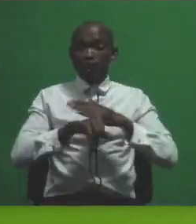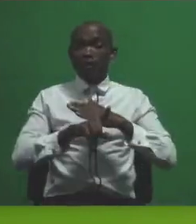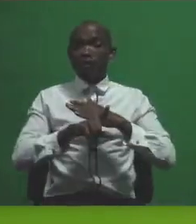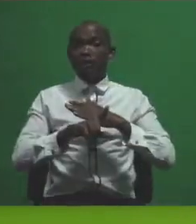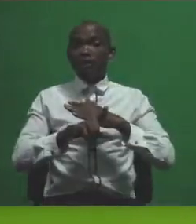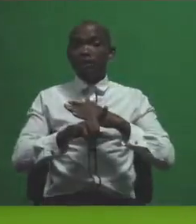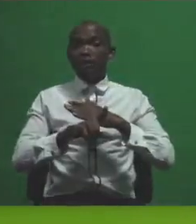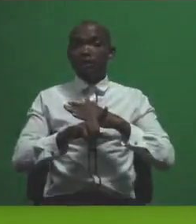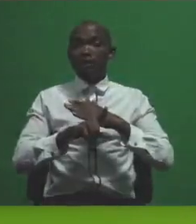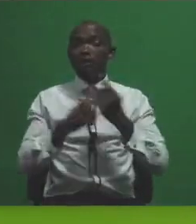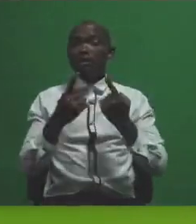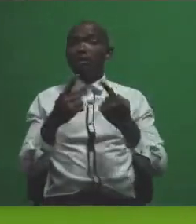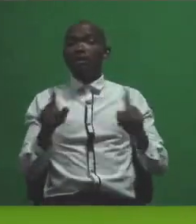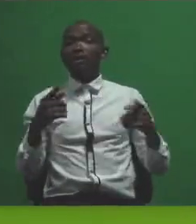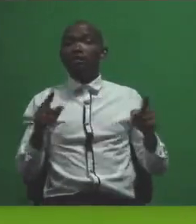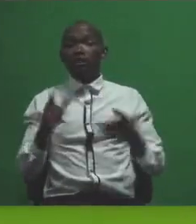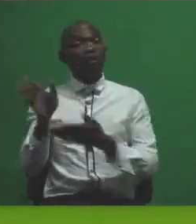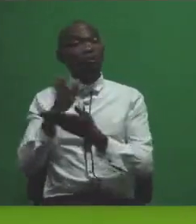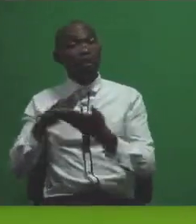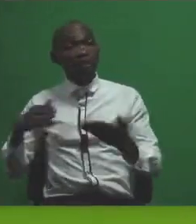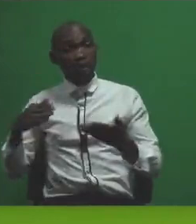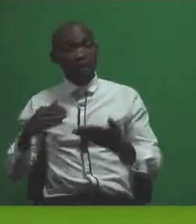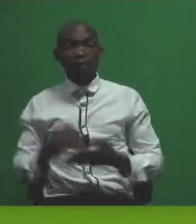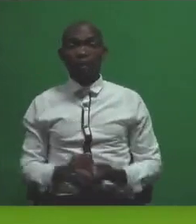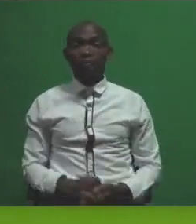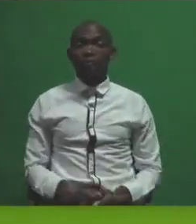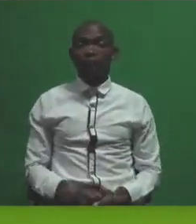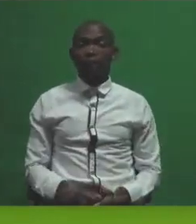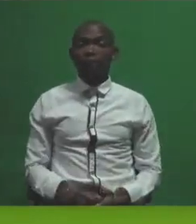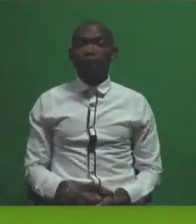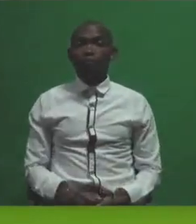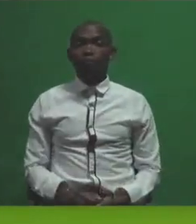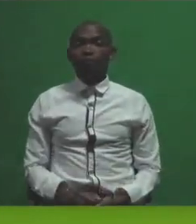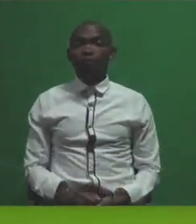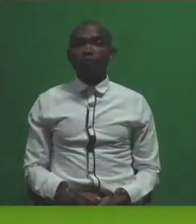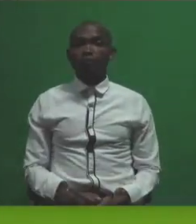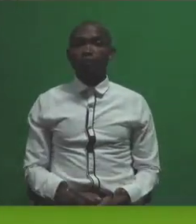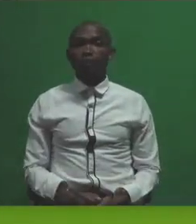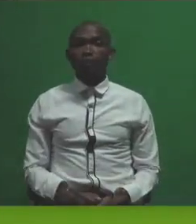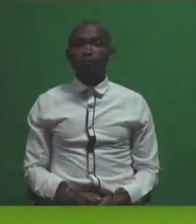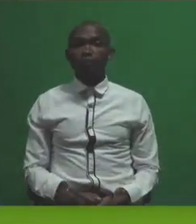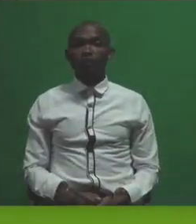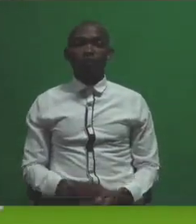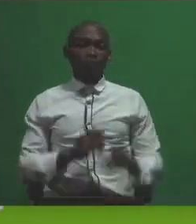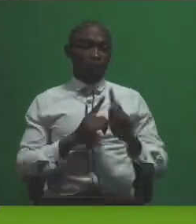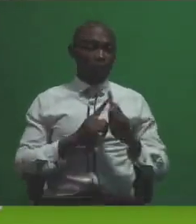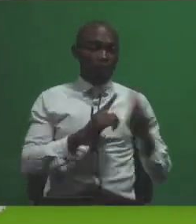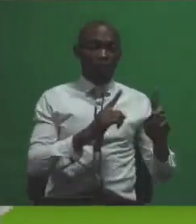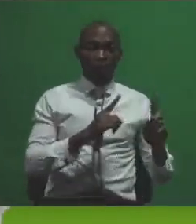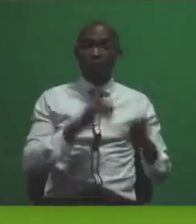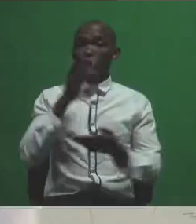in our different places. When you follow that rule or not follow that rule.